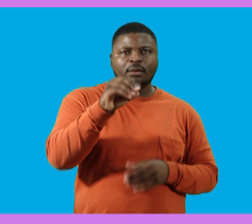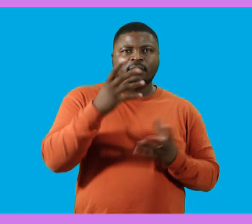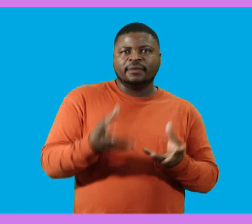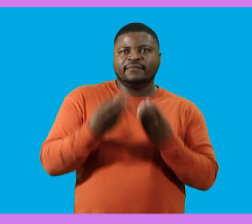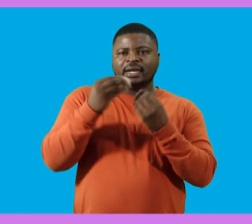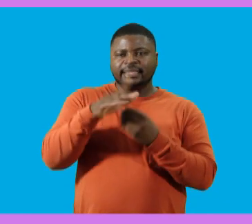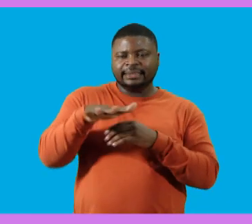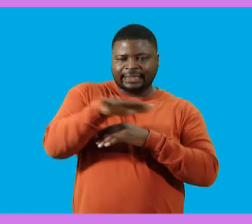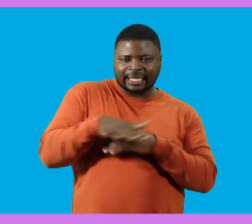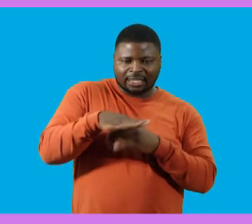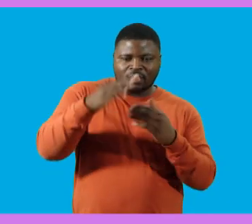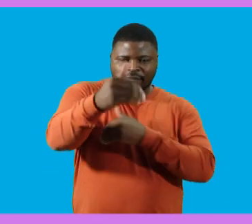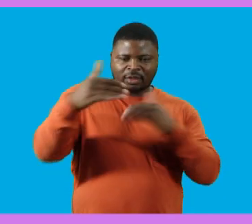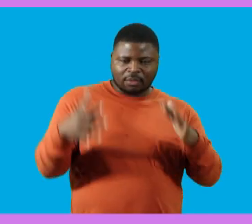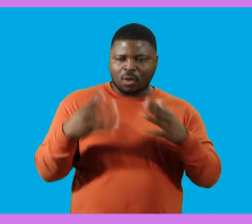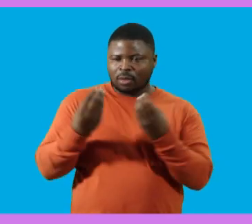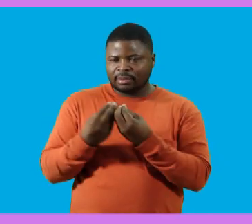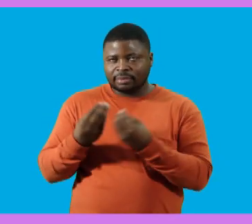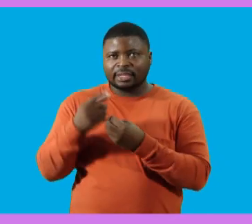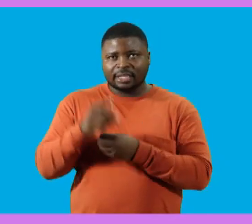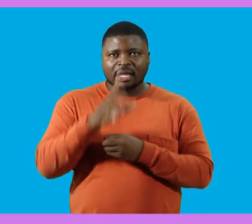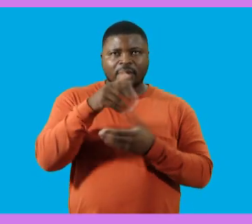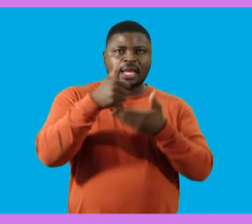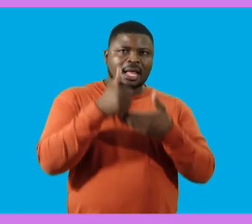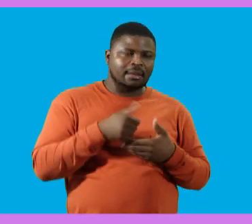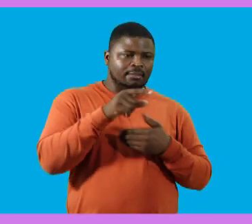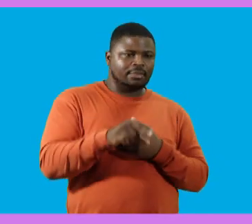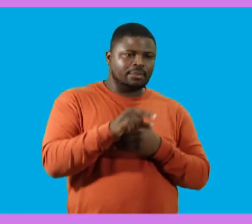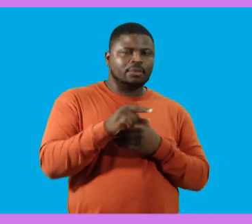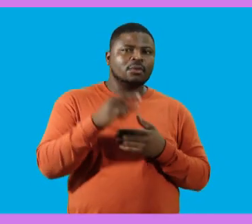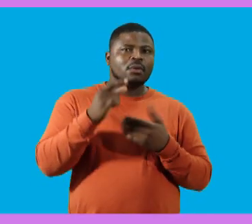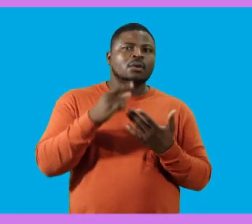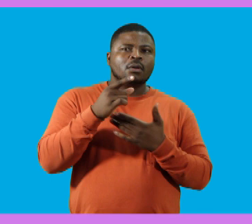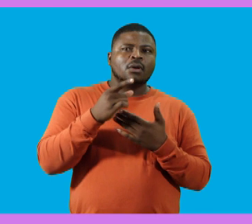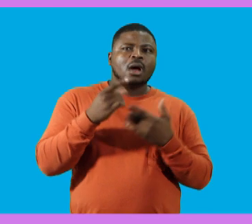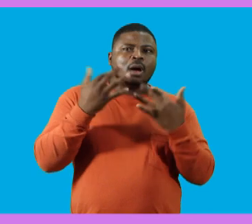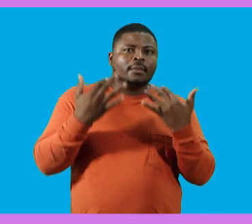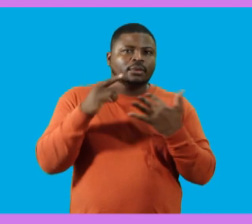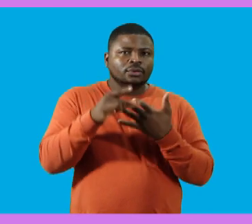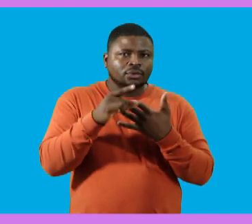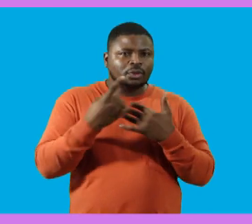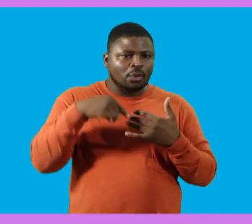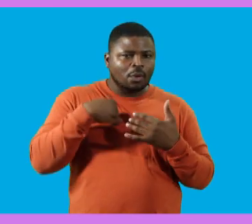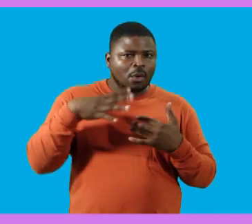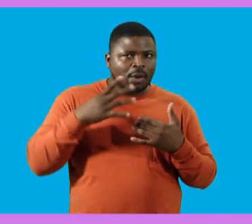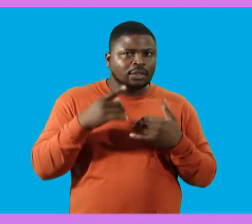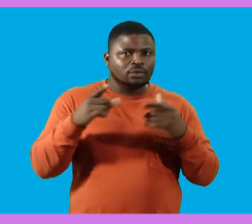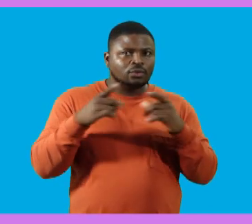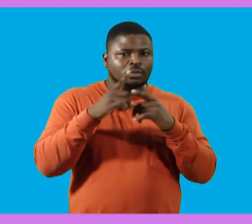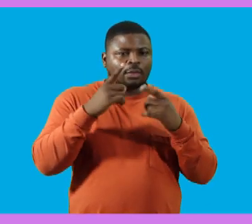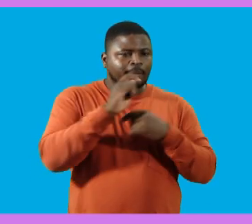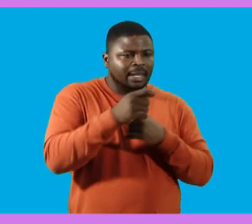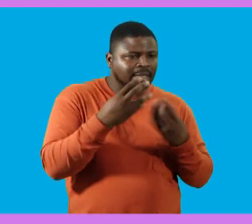Finding the surface area of an object can help us to determine the amount when we want to wrap or paint something.